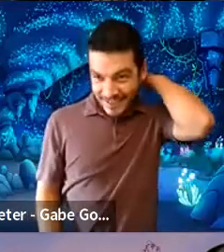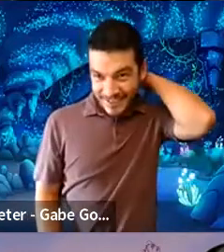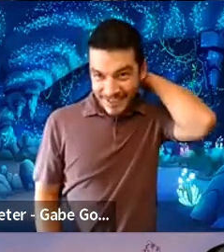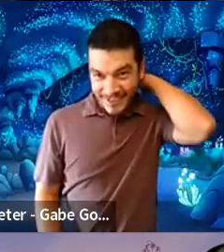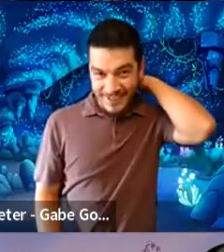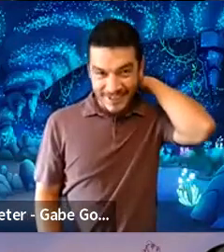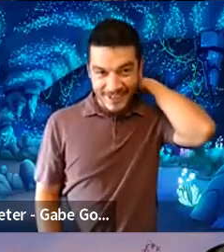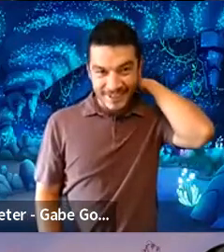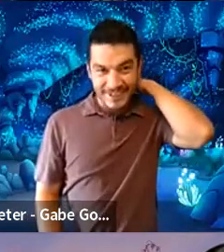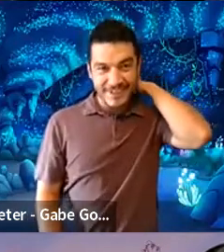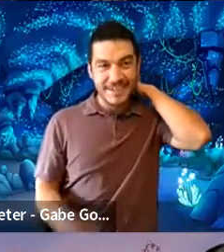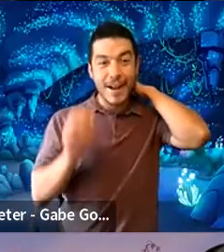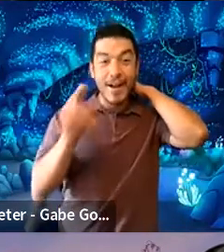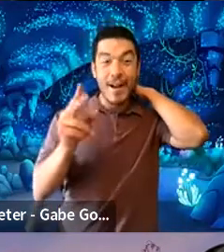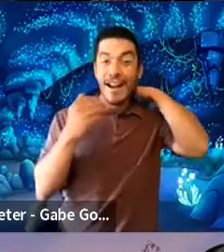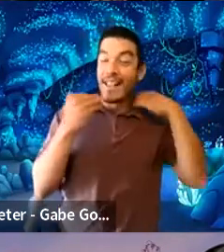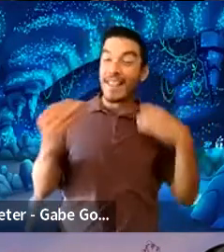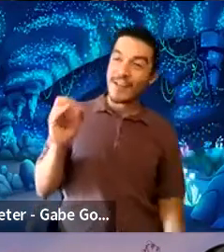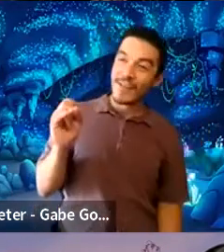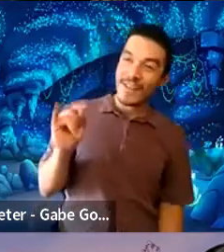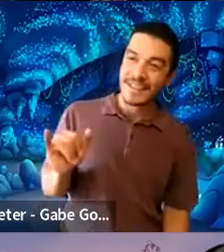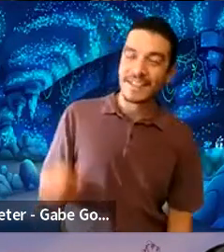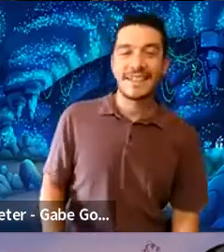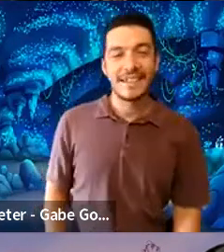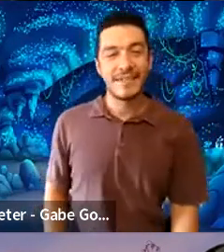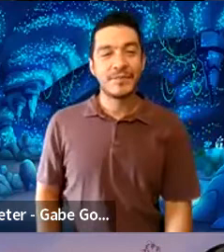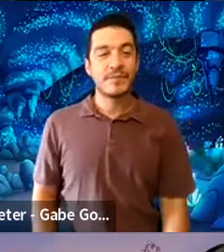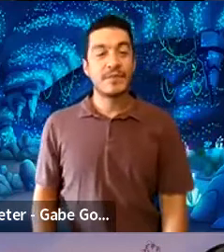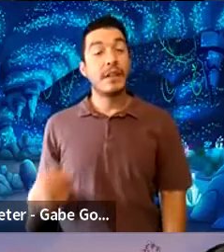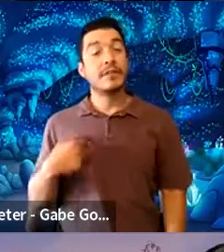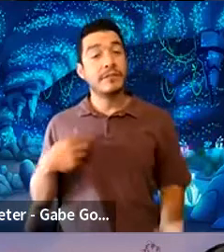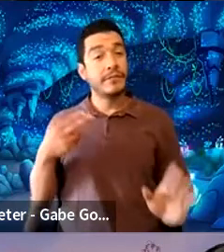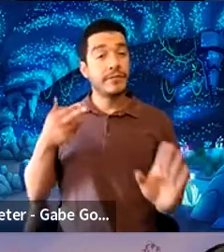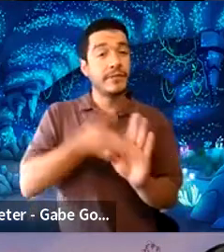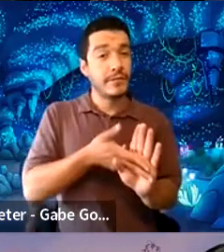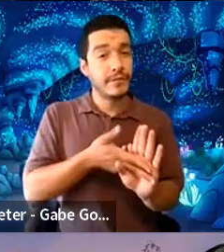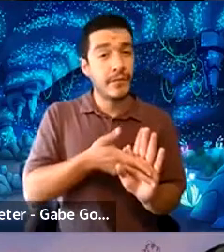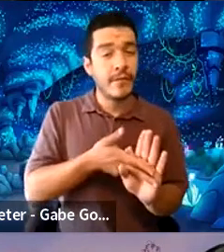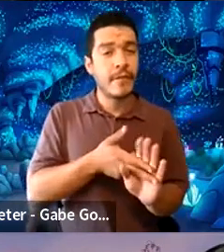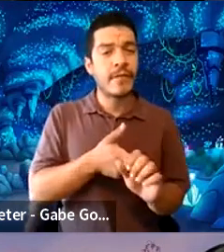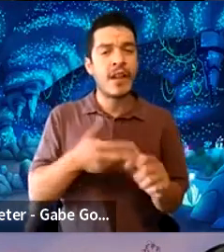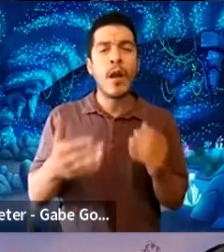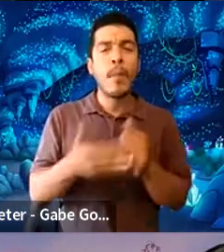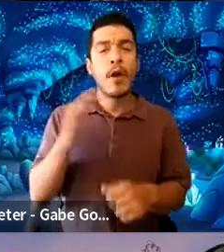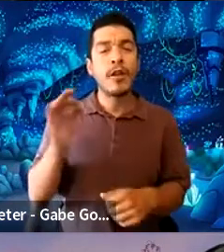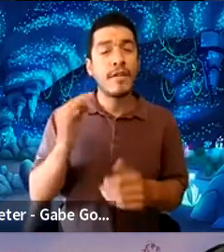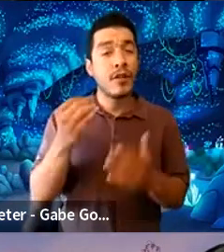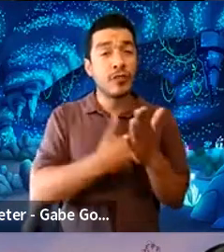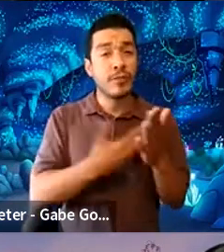Well, okay, Rusty, thanks. I came on board, and most of the scripts had already been